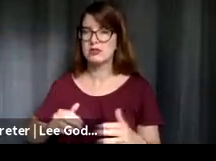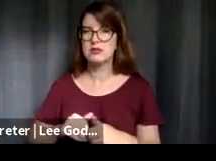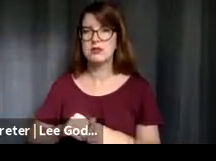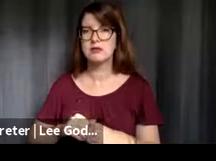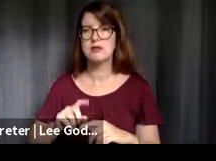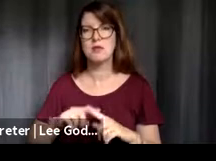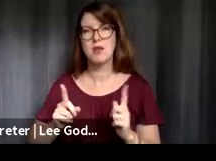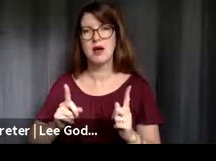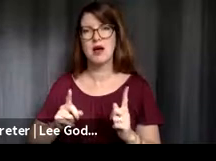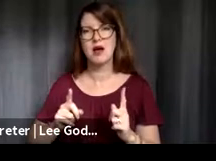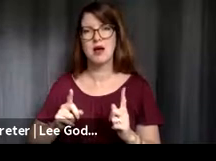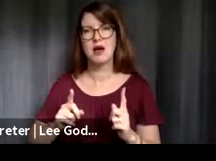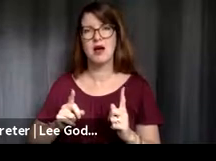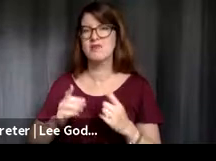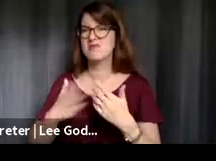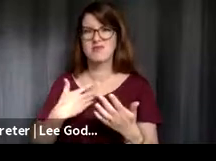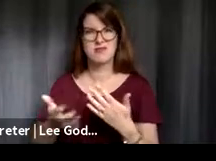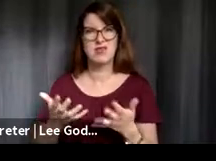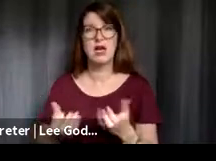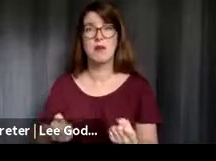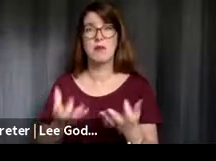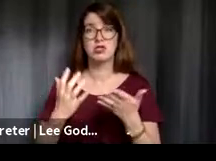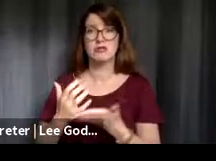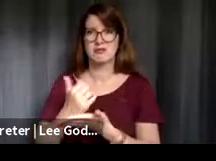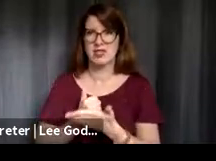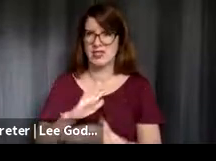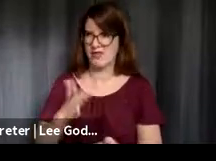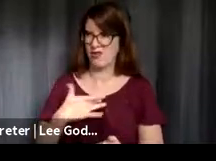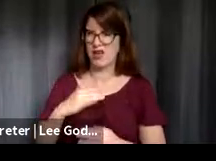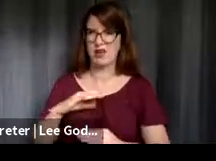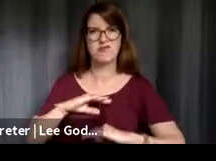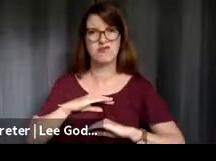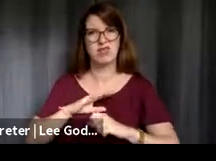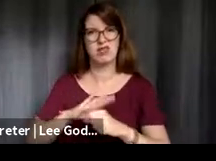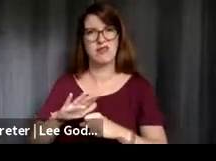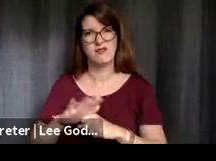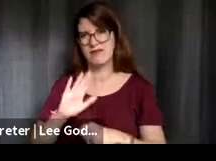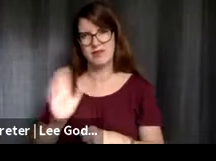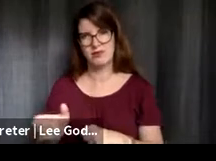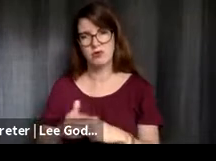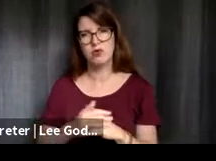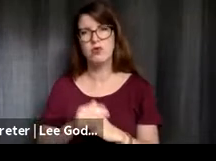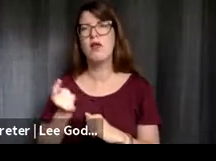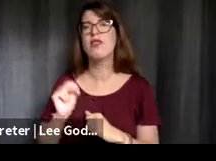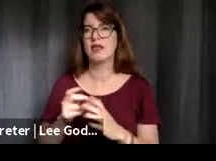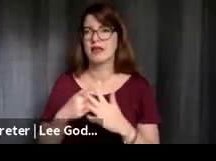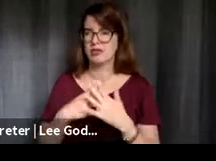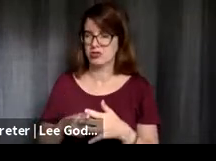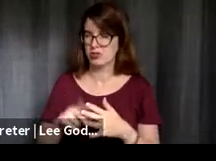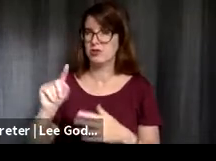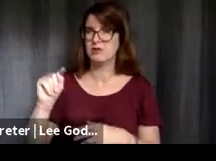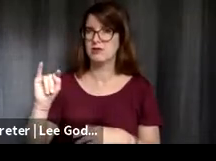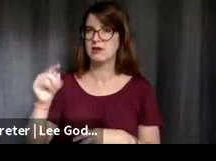but he found that no matter how much he made, he never felt like it was enough. And then he started actually